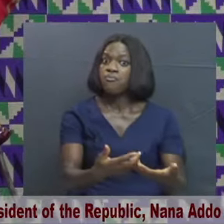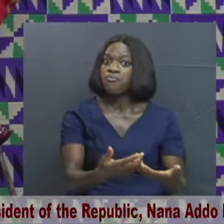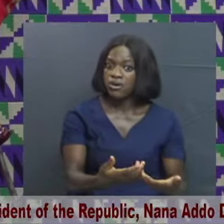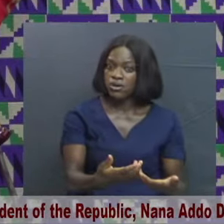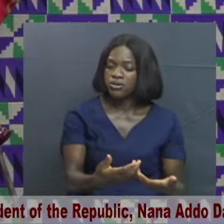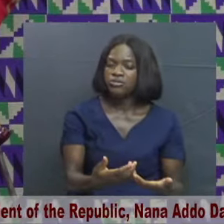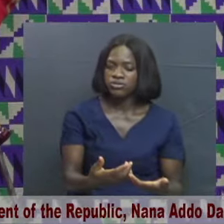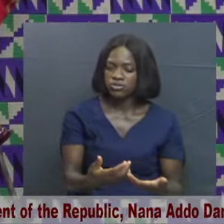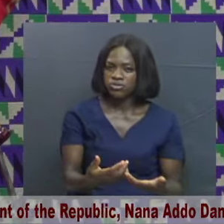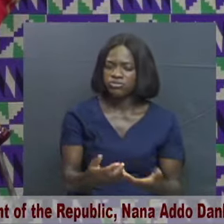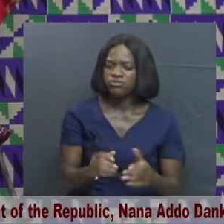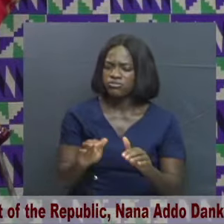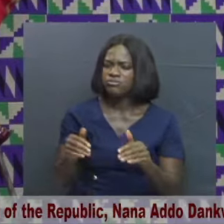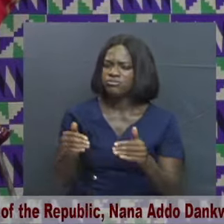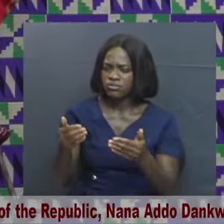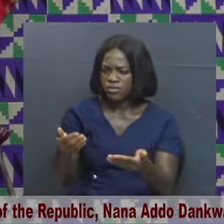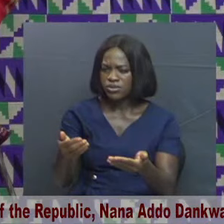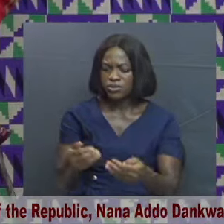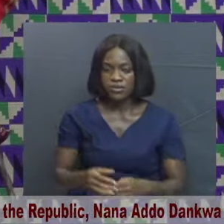also be made